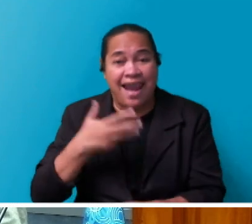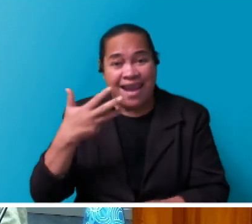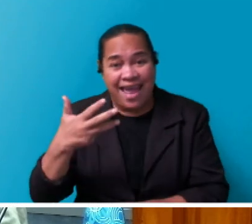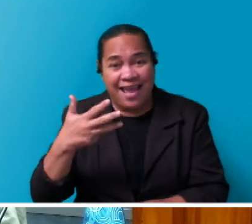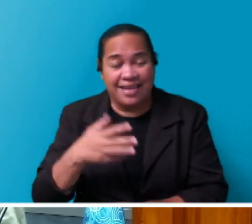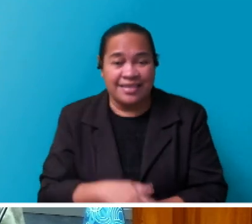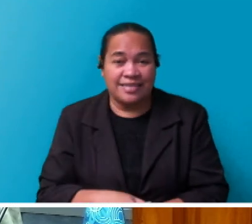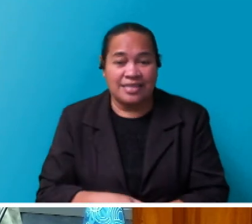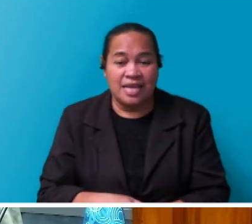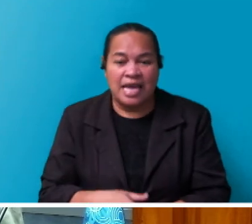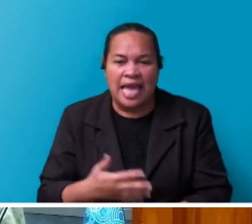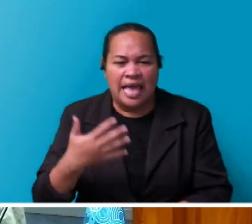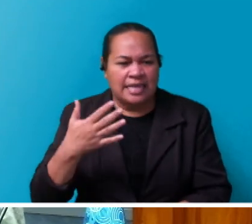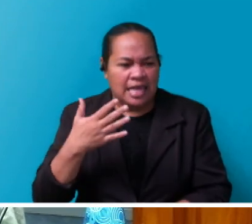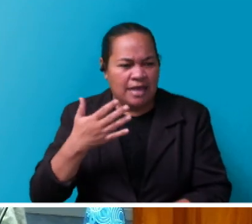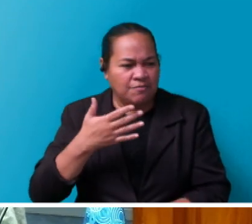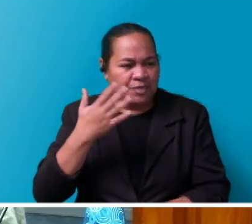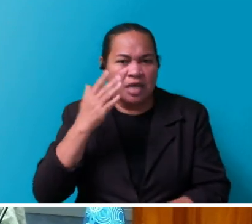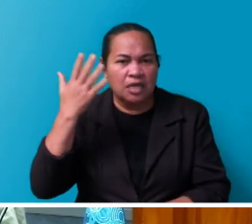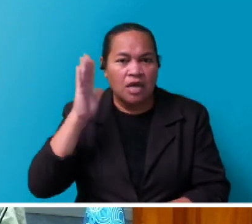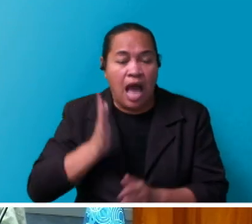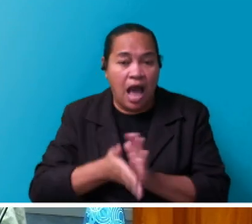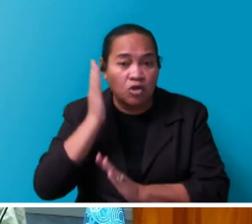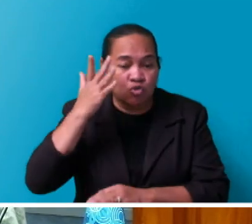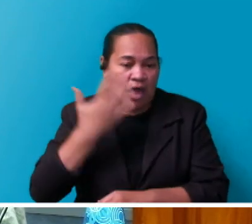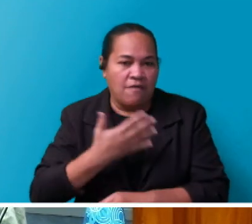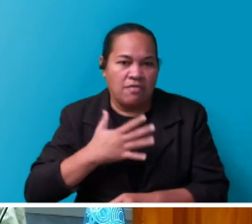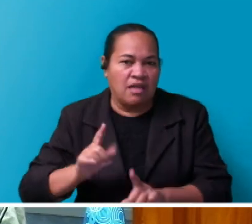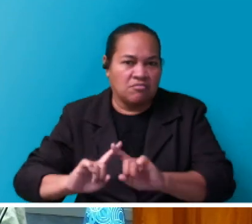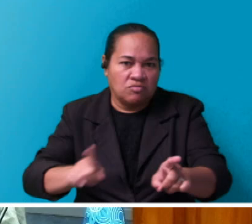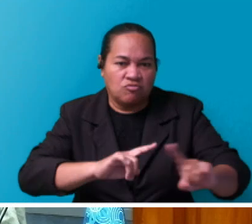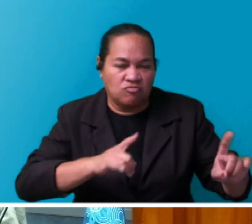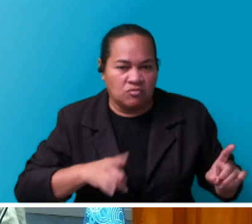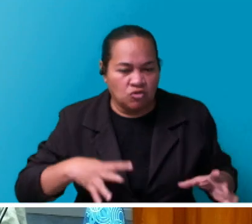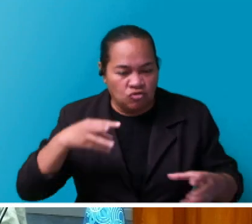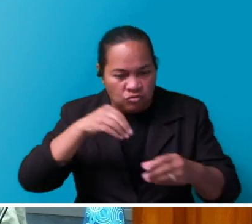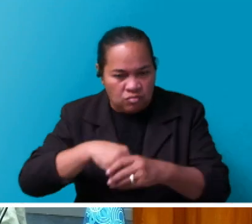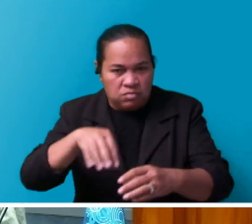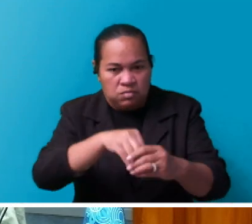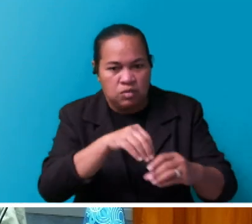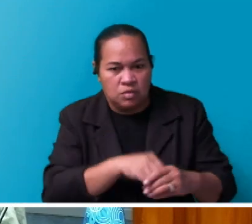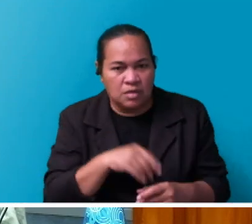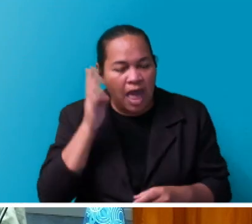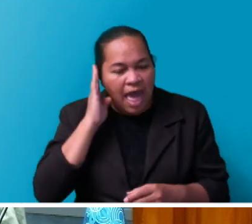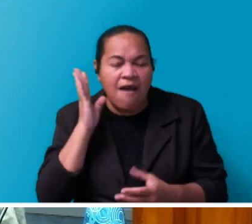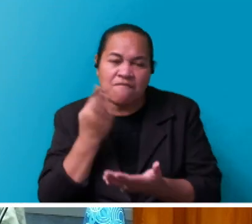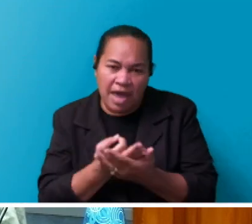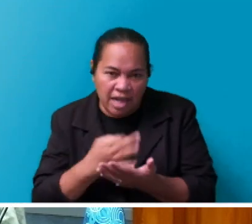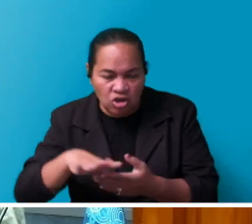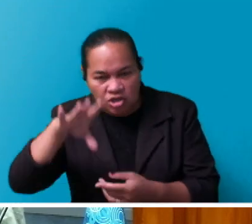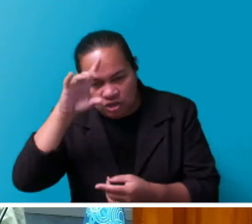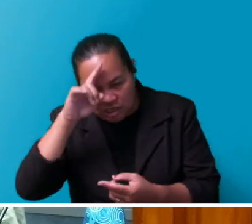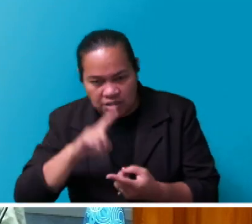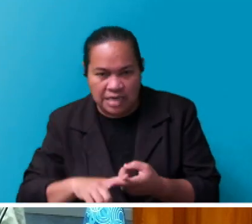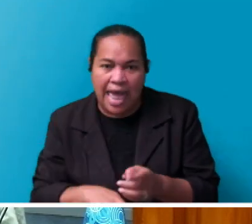in 15 secondary schools with TVET centers, citizenship and education, financial education, and the Matua